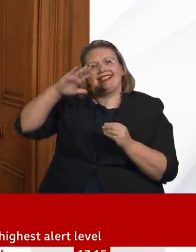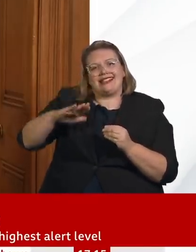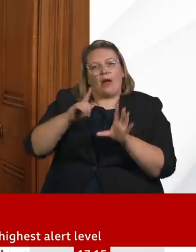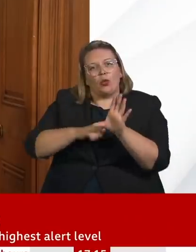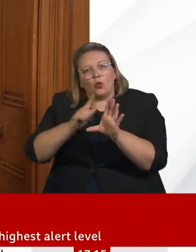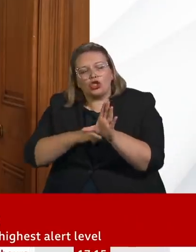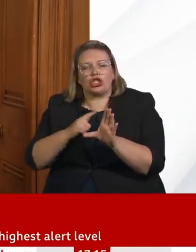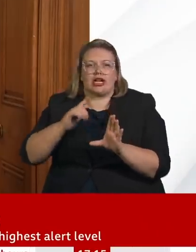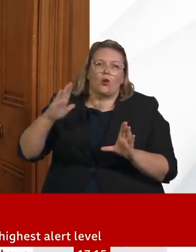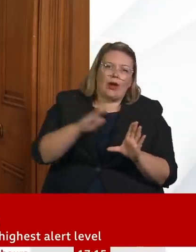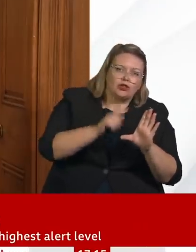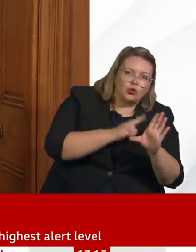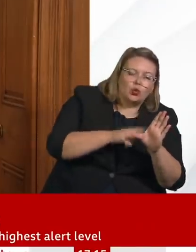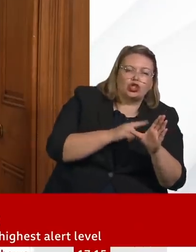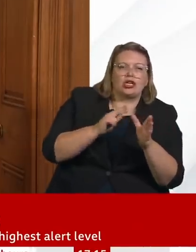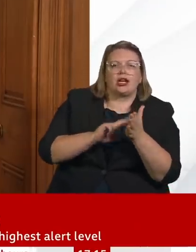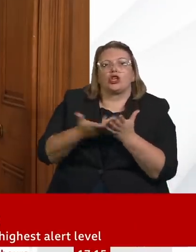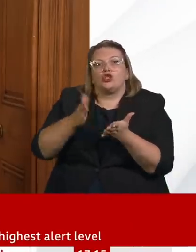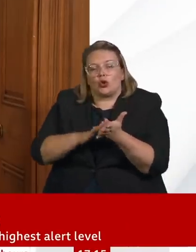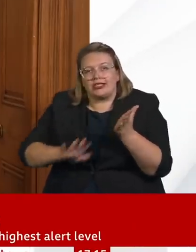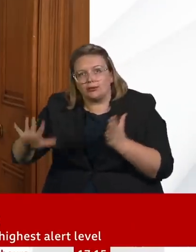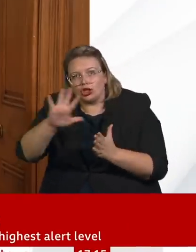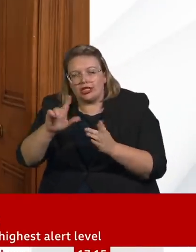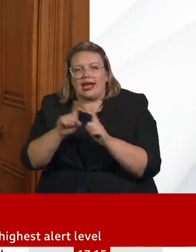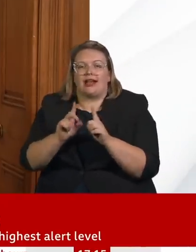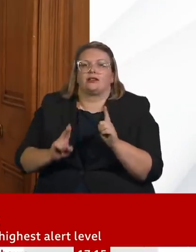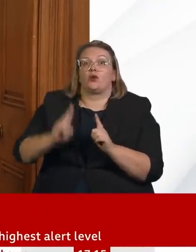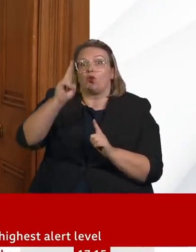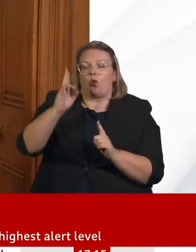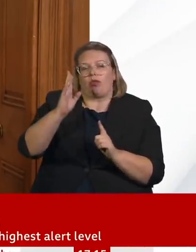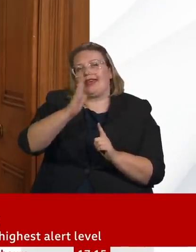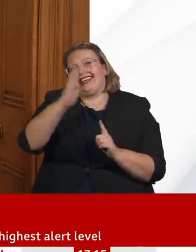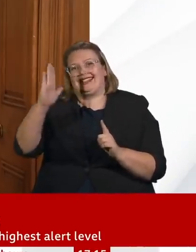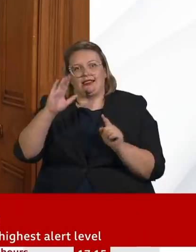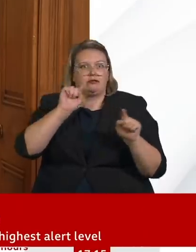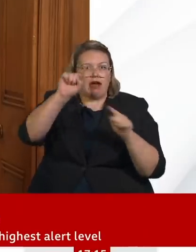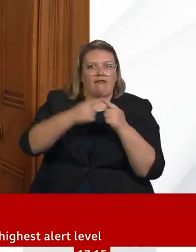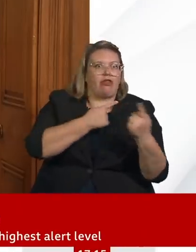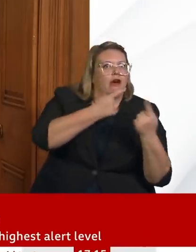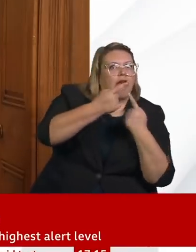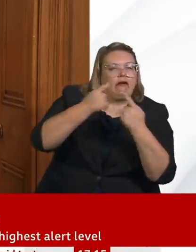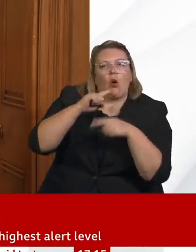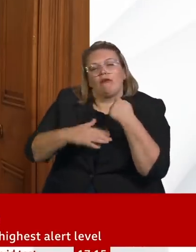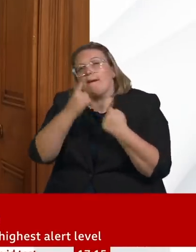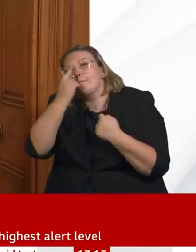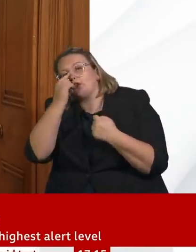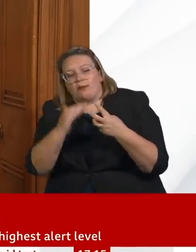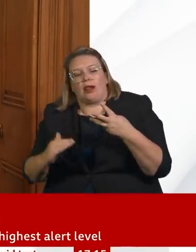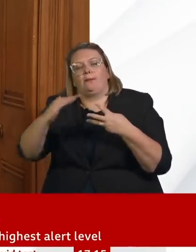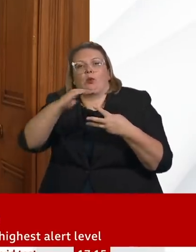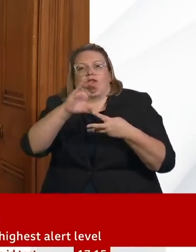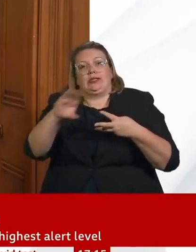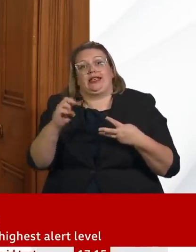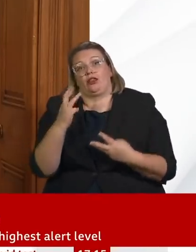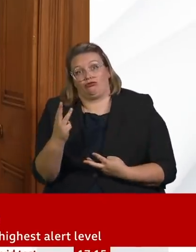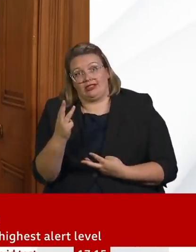Yorkshire, Nottinghamshire and the North East. I hope and expect central and local government will continue to work